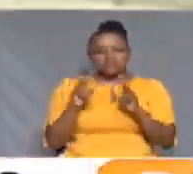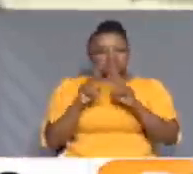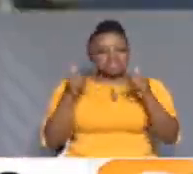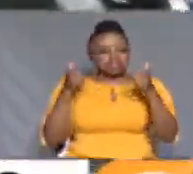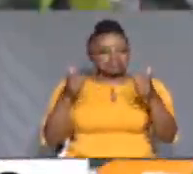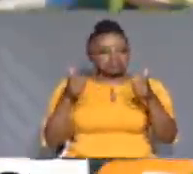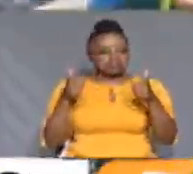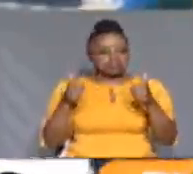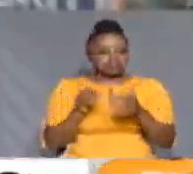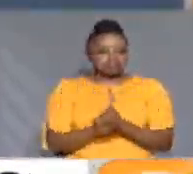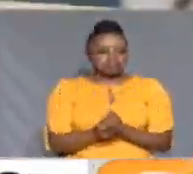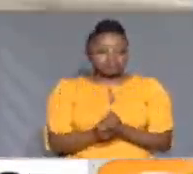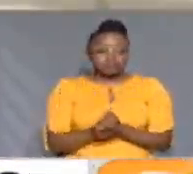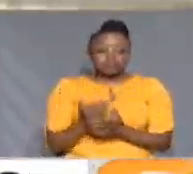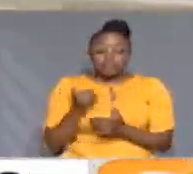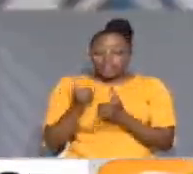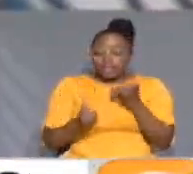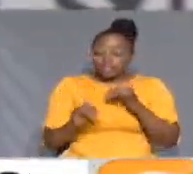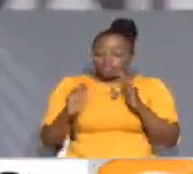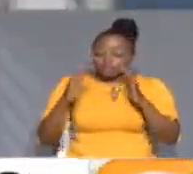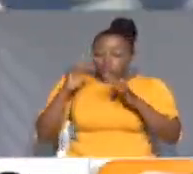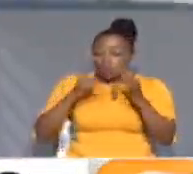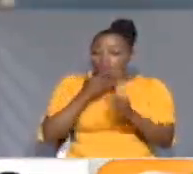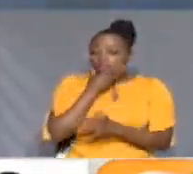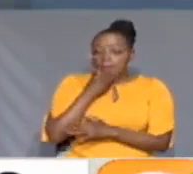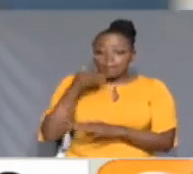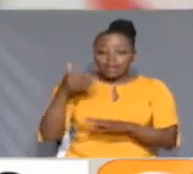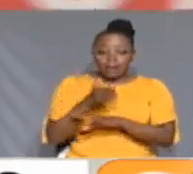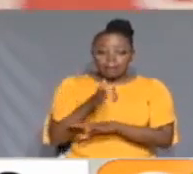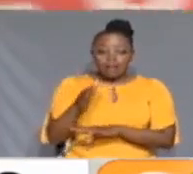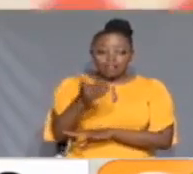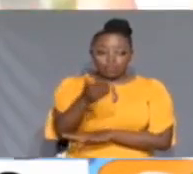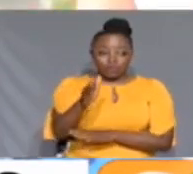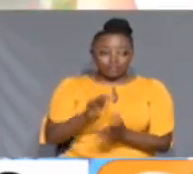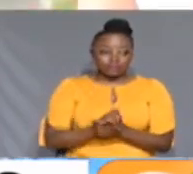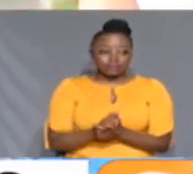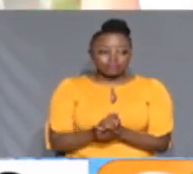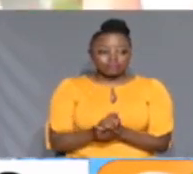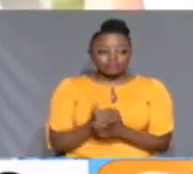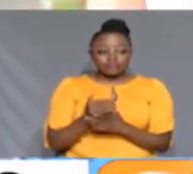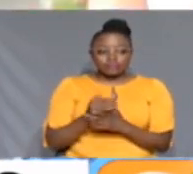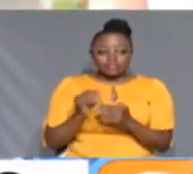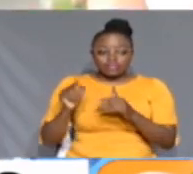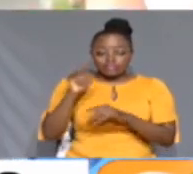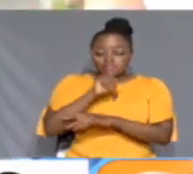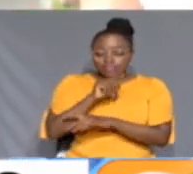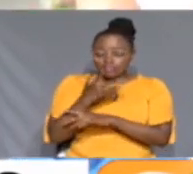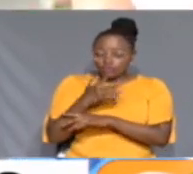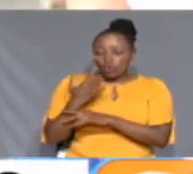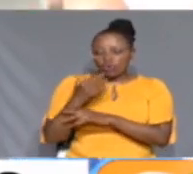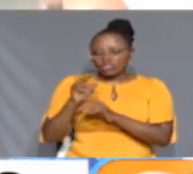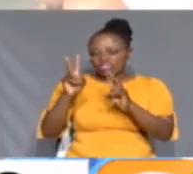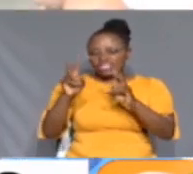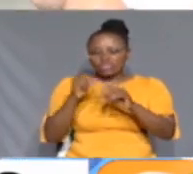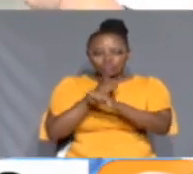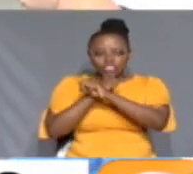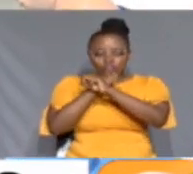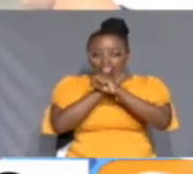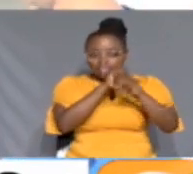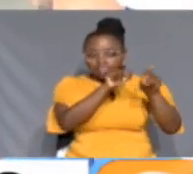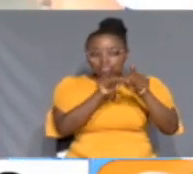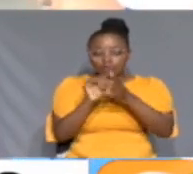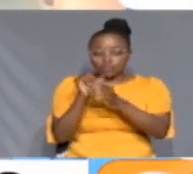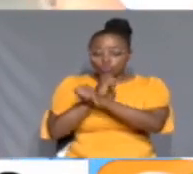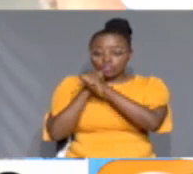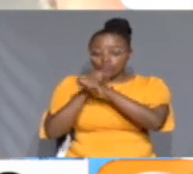good. The last event of the day, the men's marathon. On a day of title defenses, it was upon the marathon team